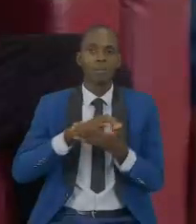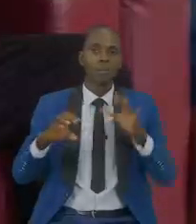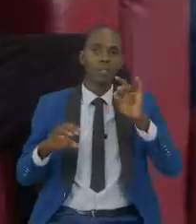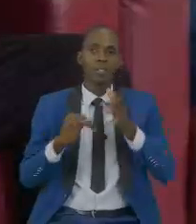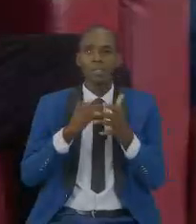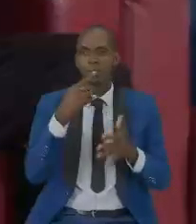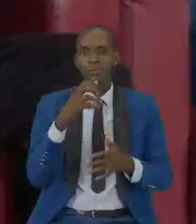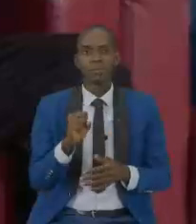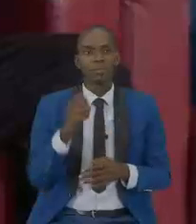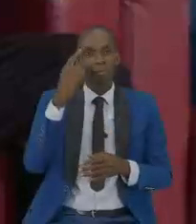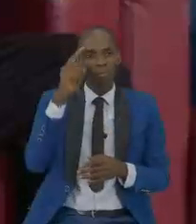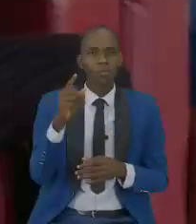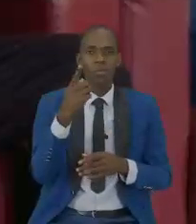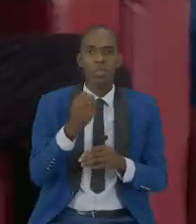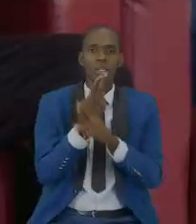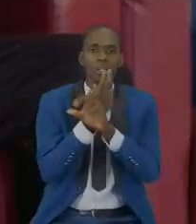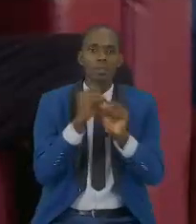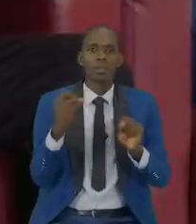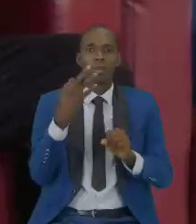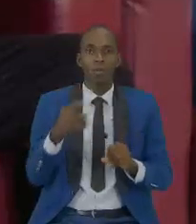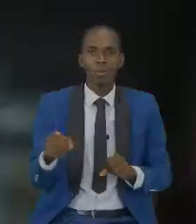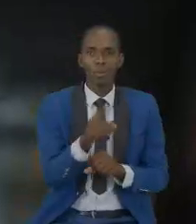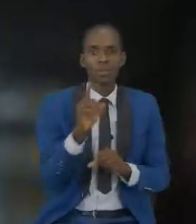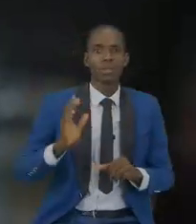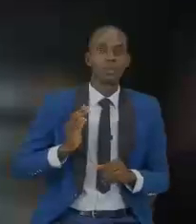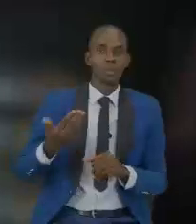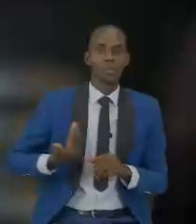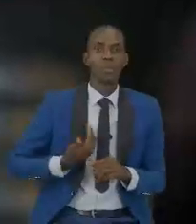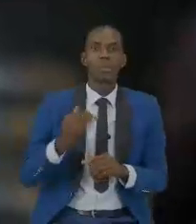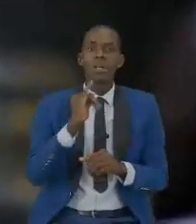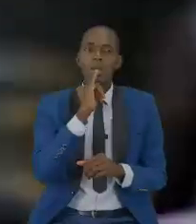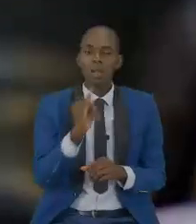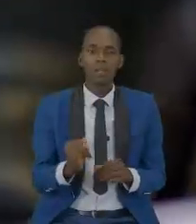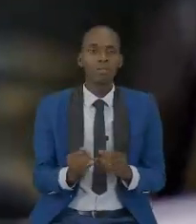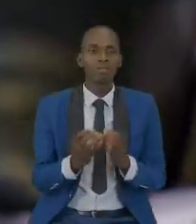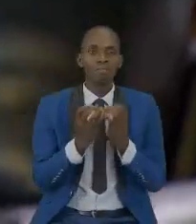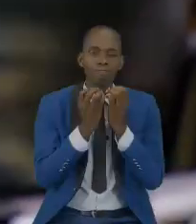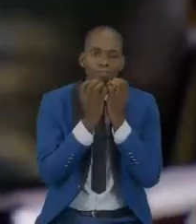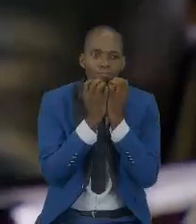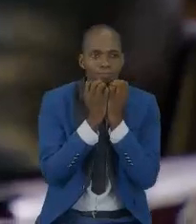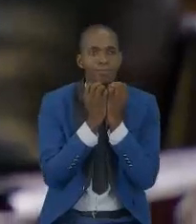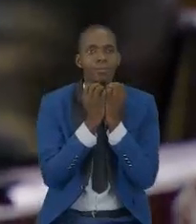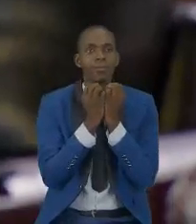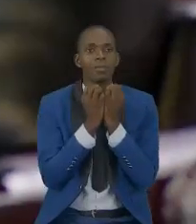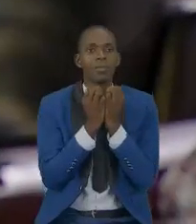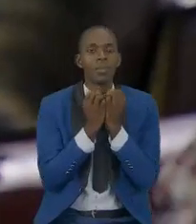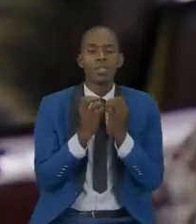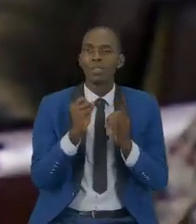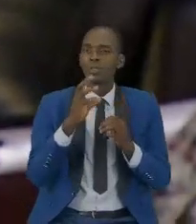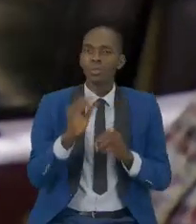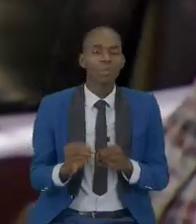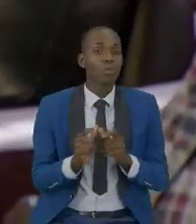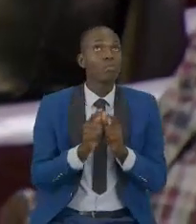the redemption of their soul is precious. So deep, so